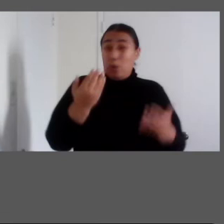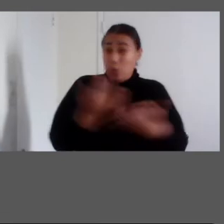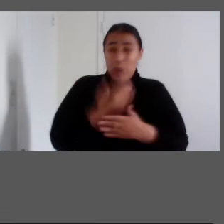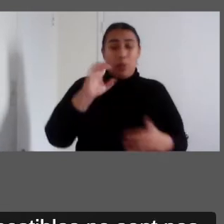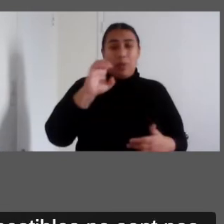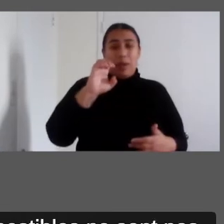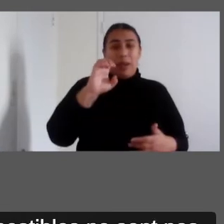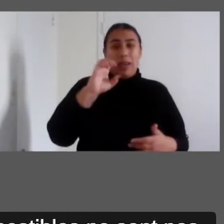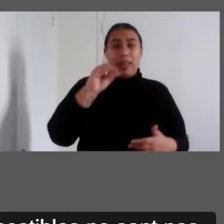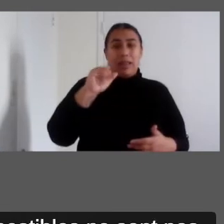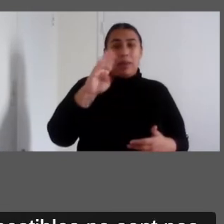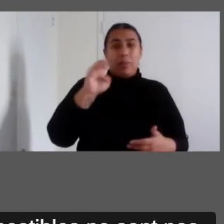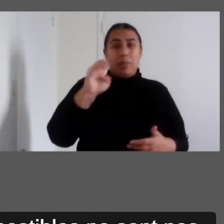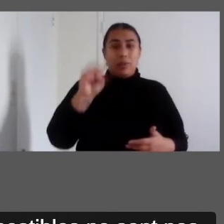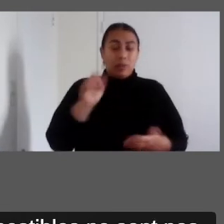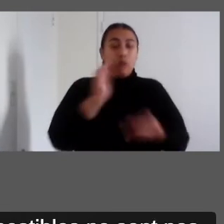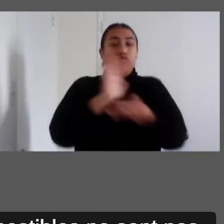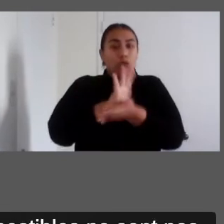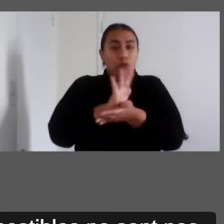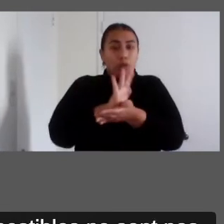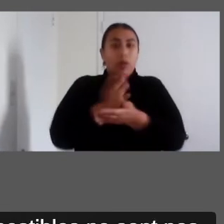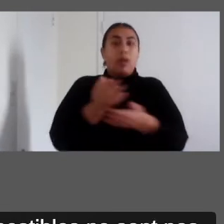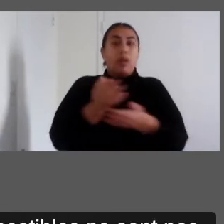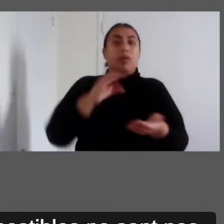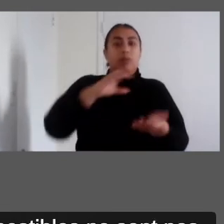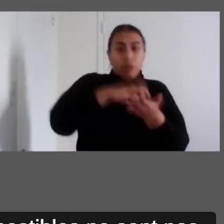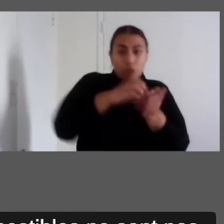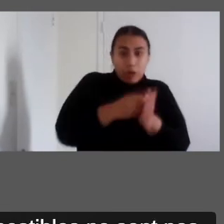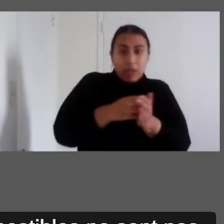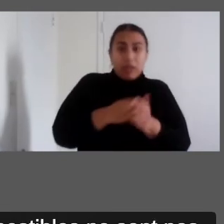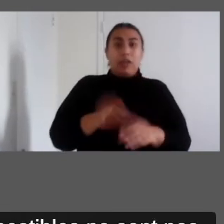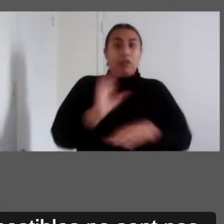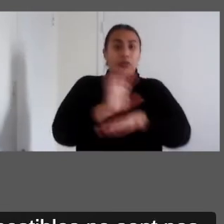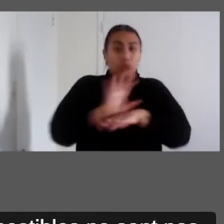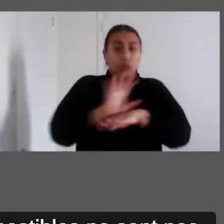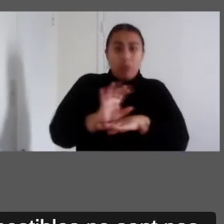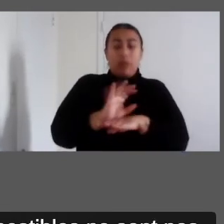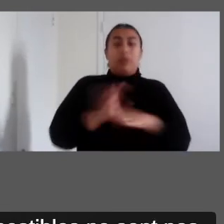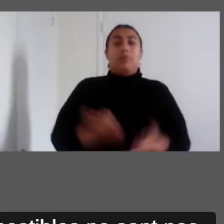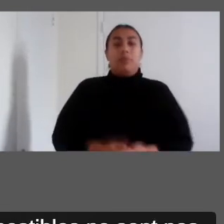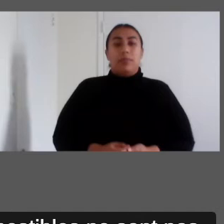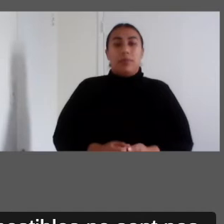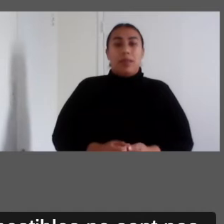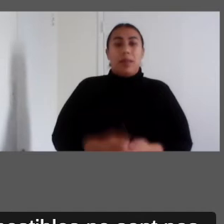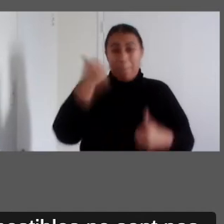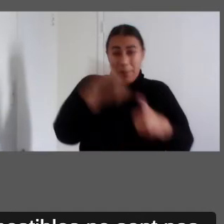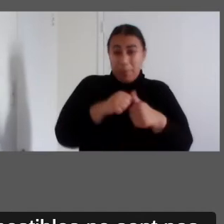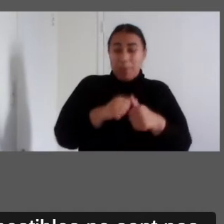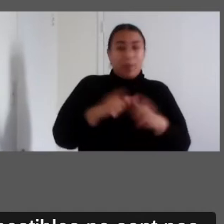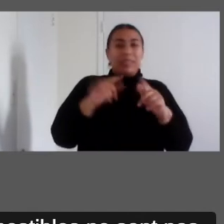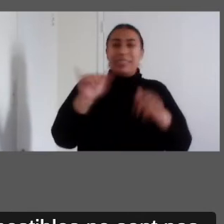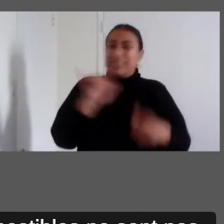Canada. There's ingestibles, which are oils and soft gels, and we've now added edibles, right? Some of the licensed producers are making